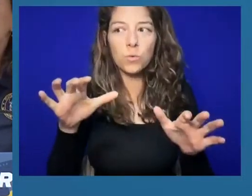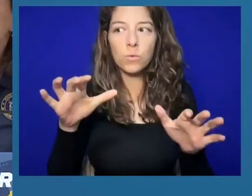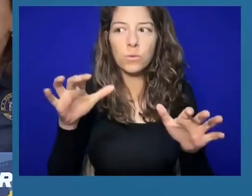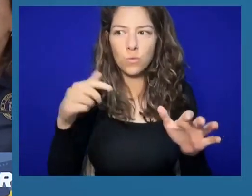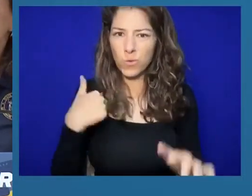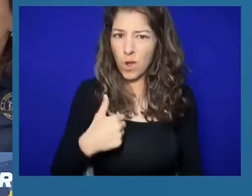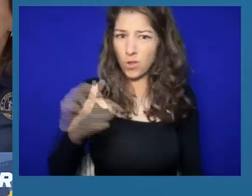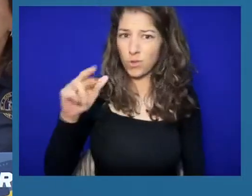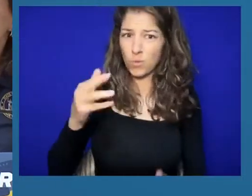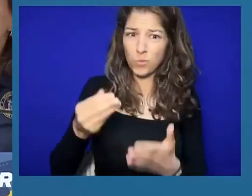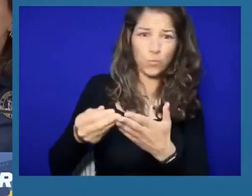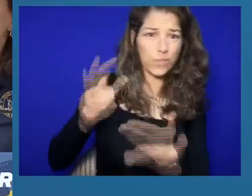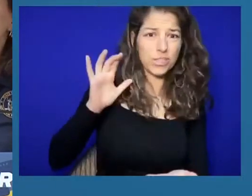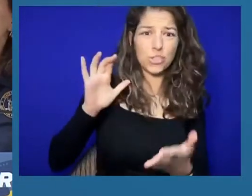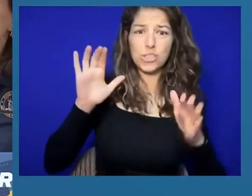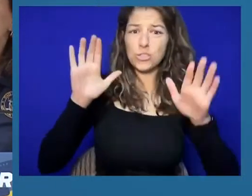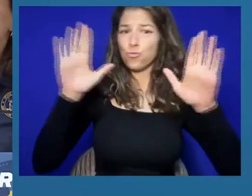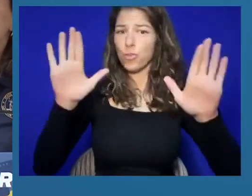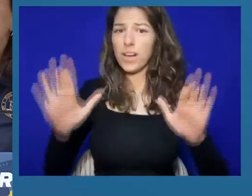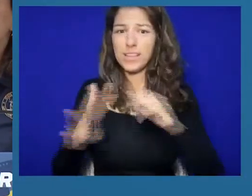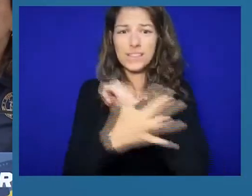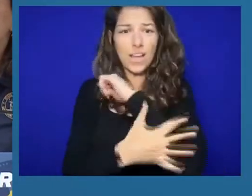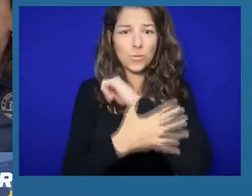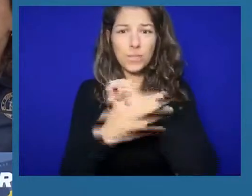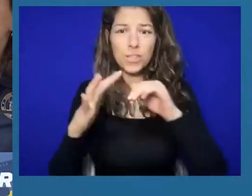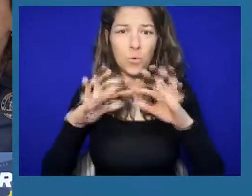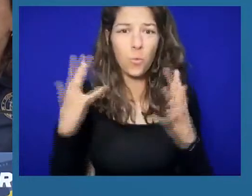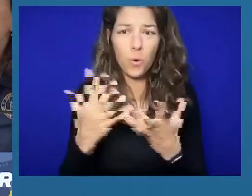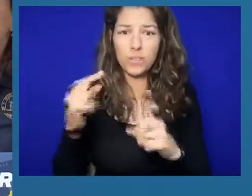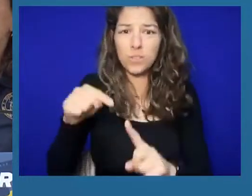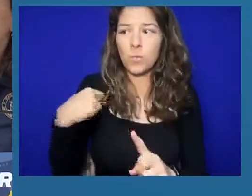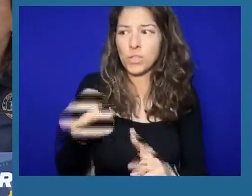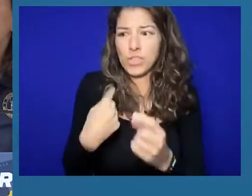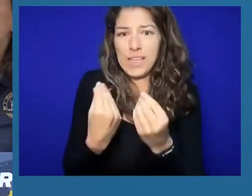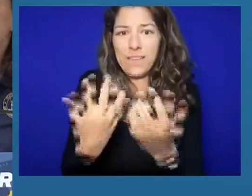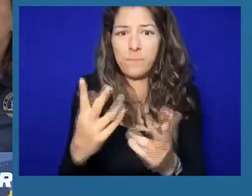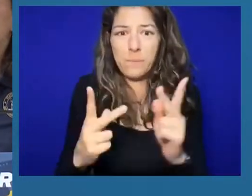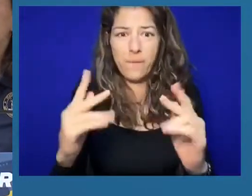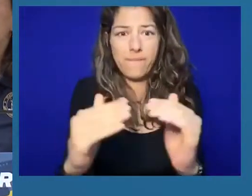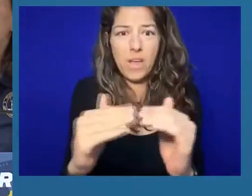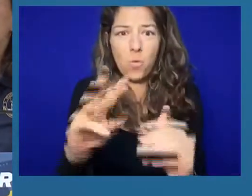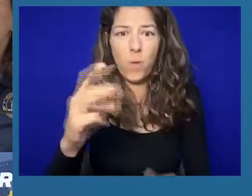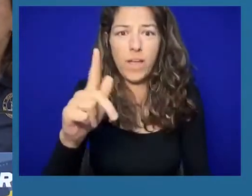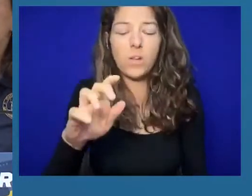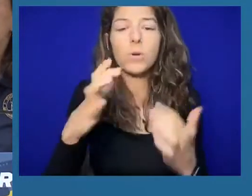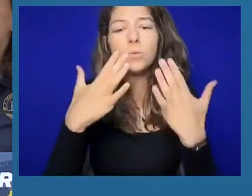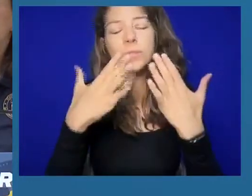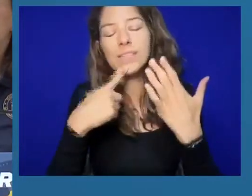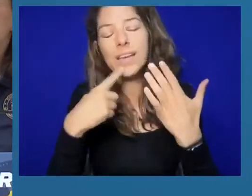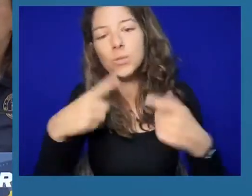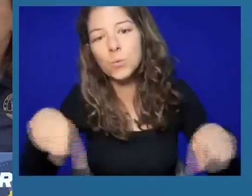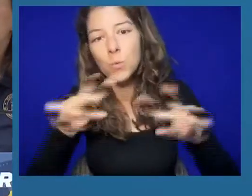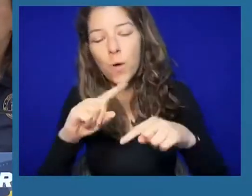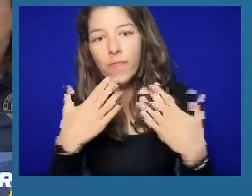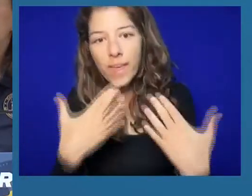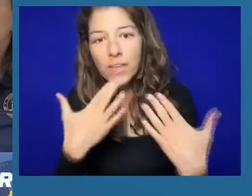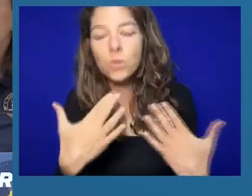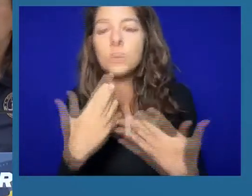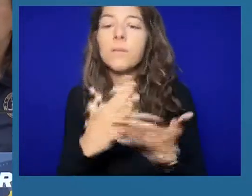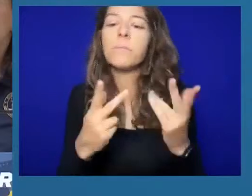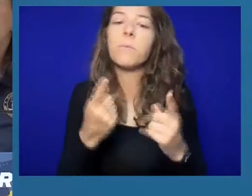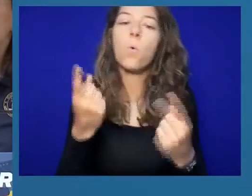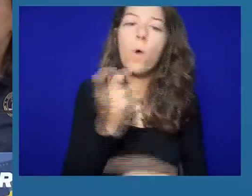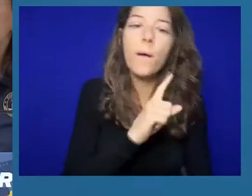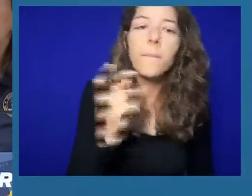and greatest country in the world. So I just want to say to all of you, thank you because I know a lot of times people walk by you, don't